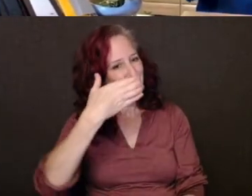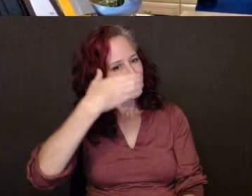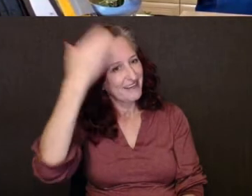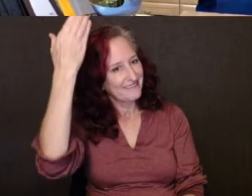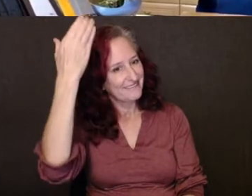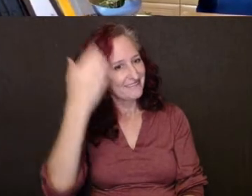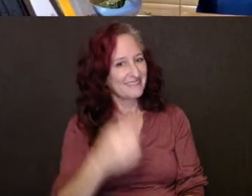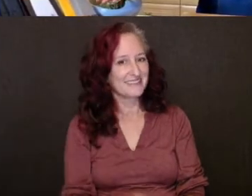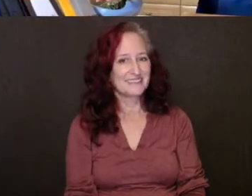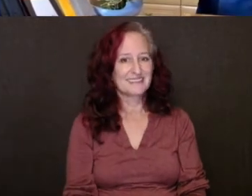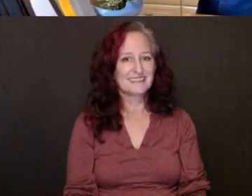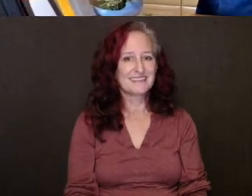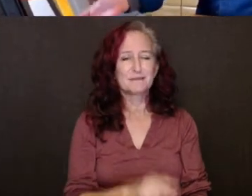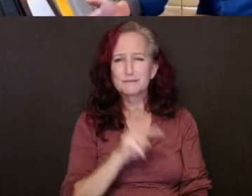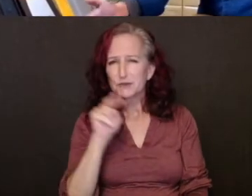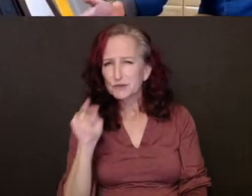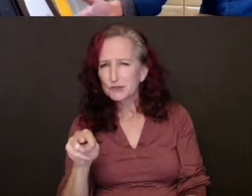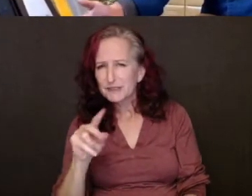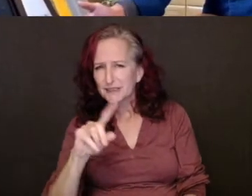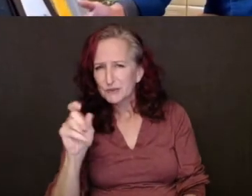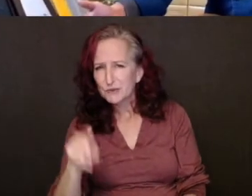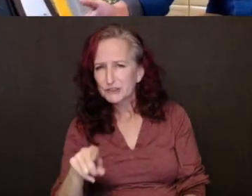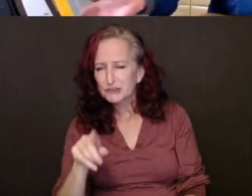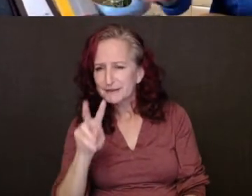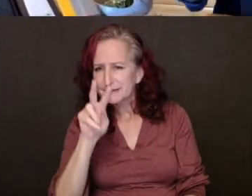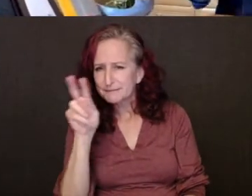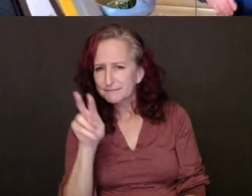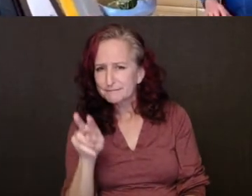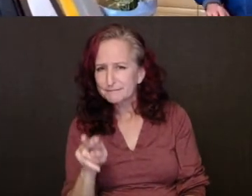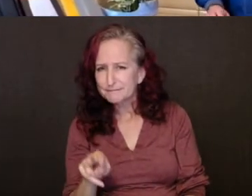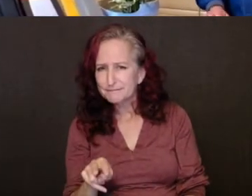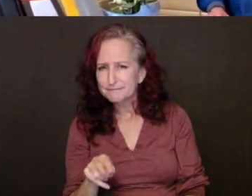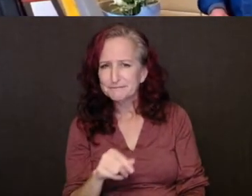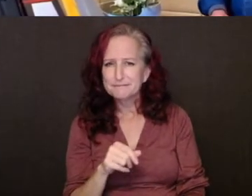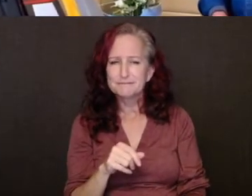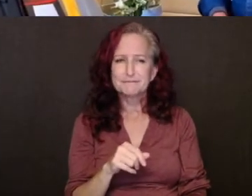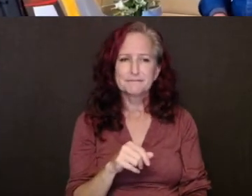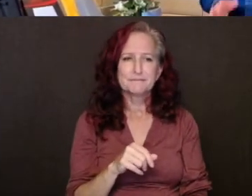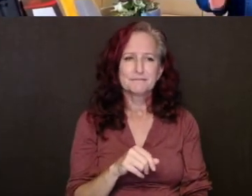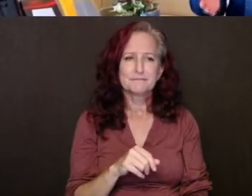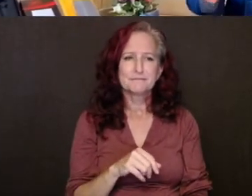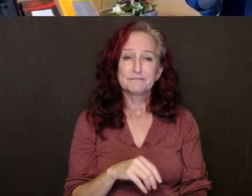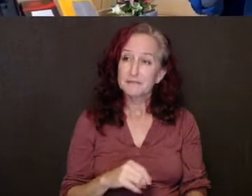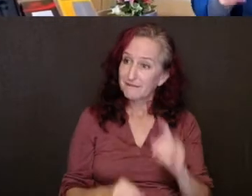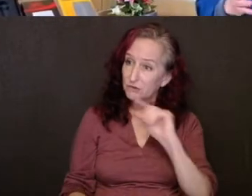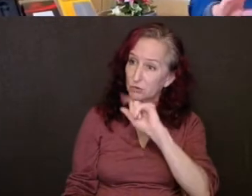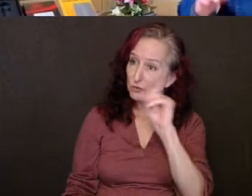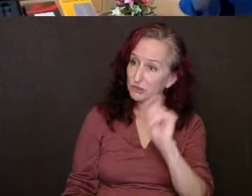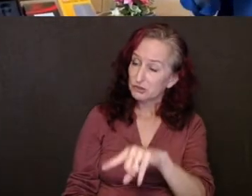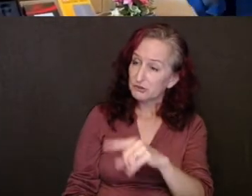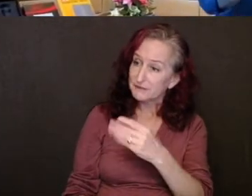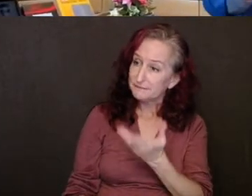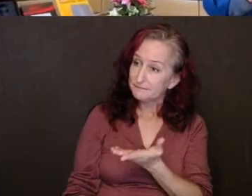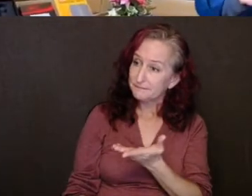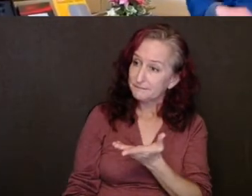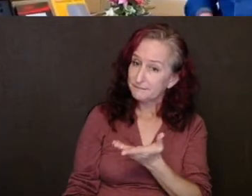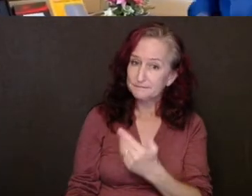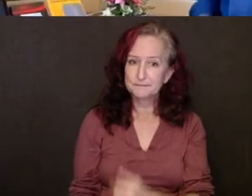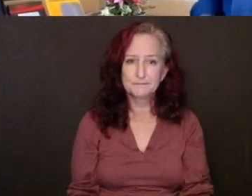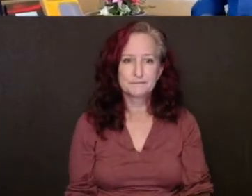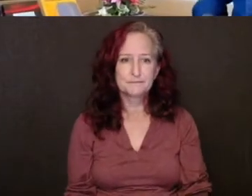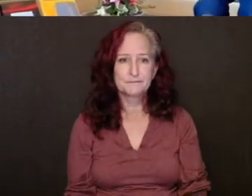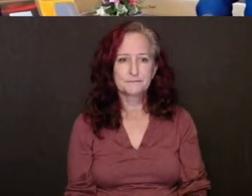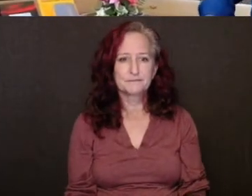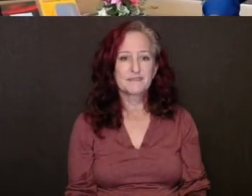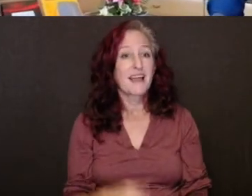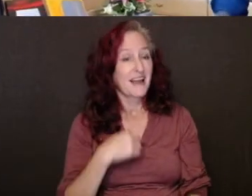some questions, just all you have to do is send it to yankingcook.com and ask some question. And for cooking tips and more recipes, I'll